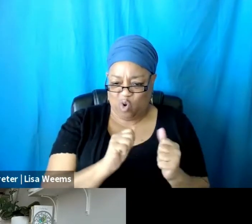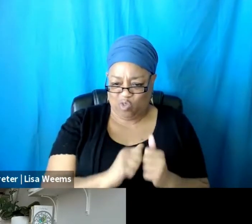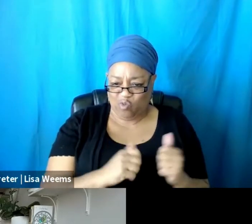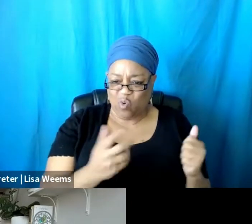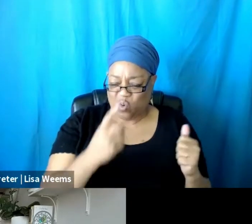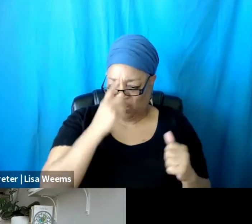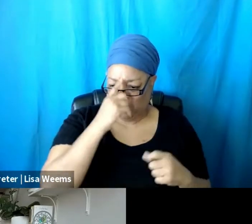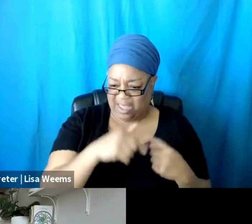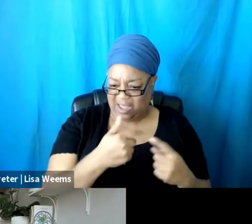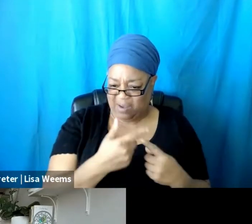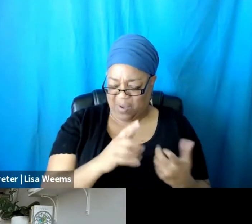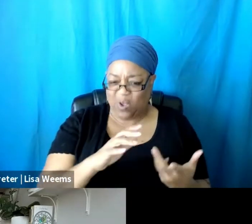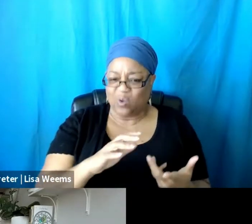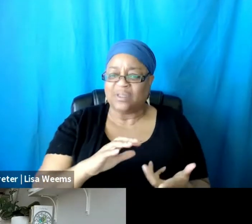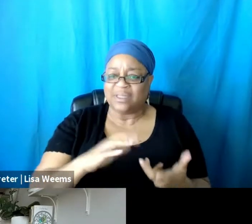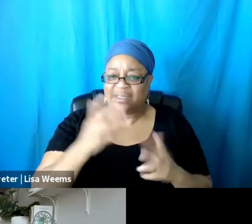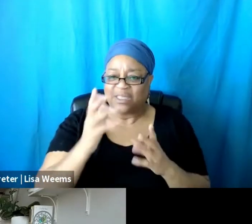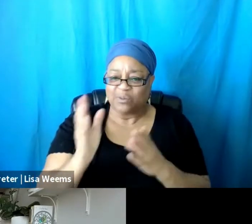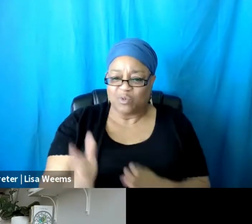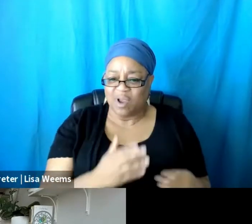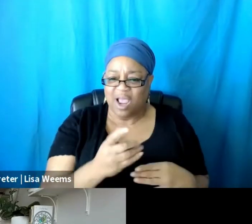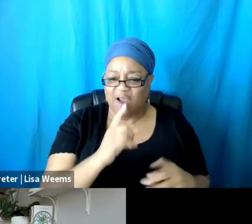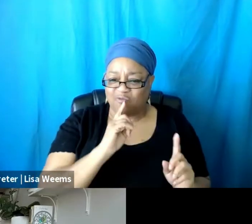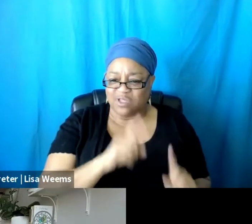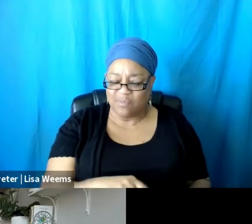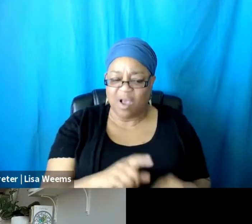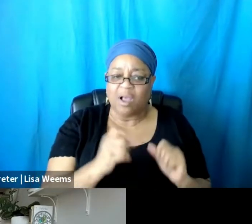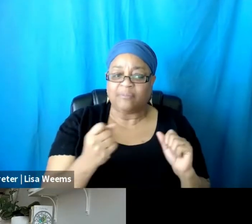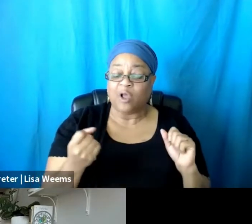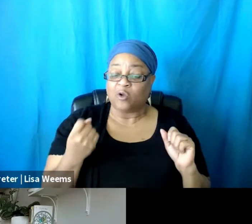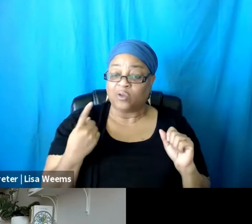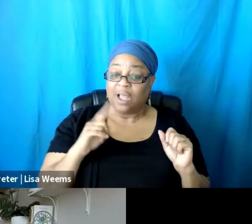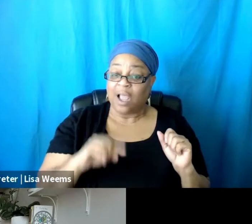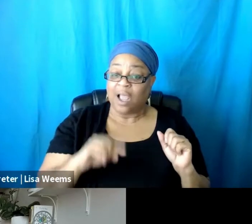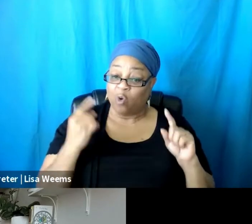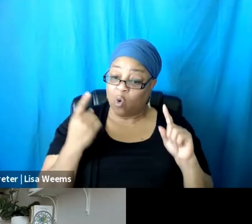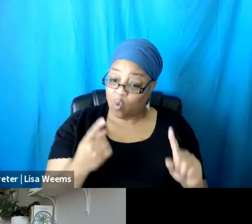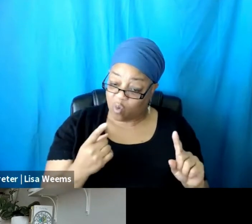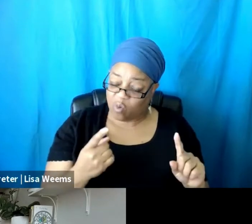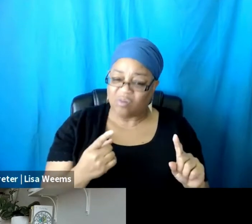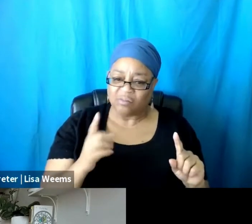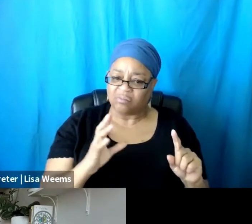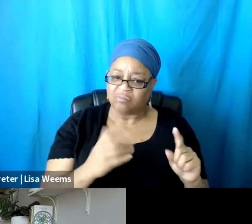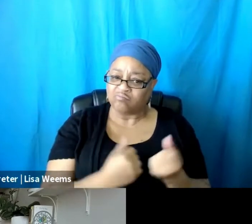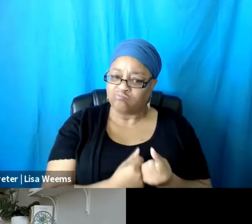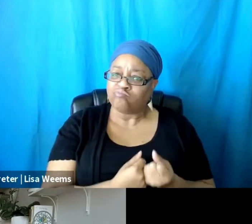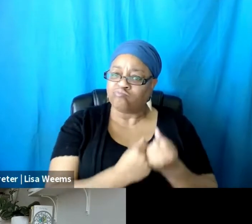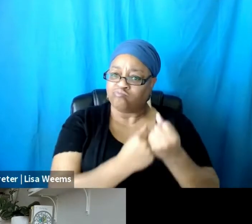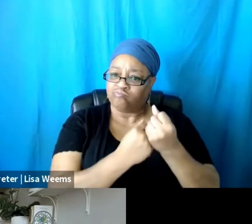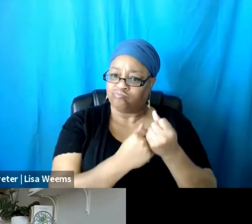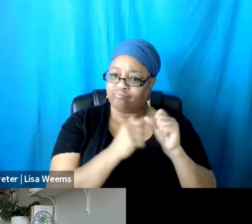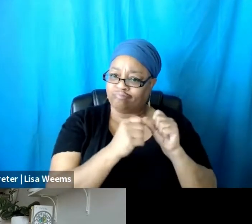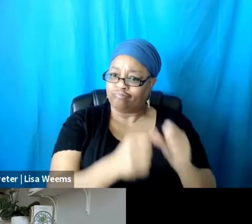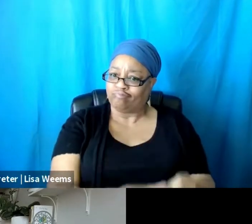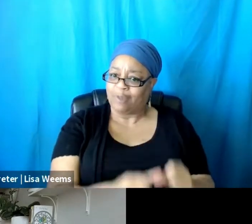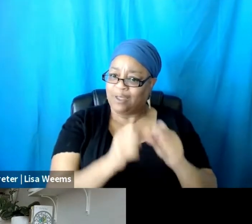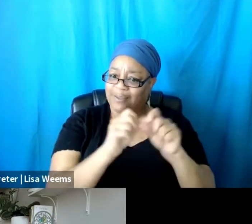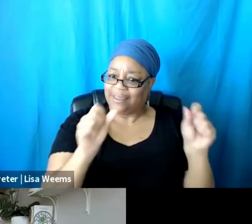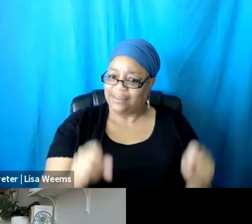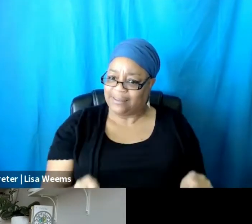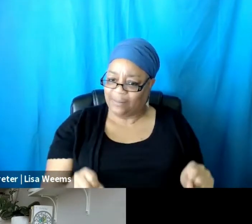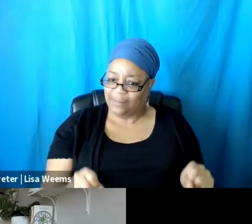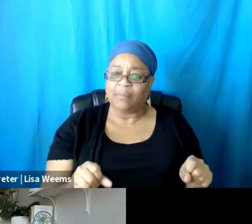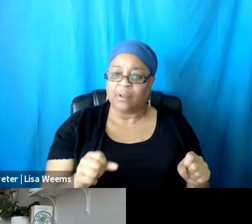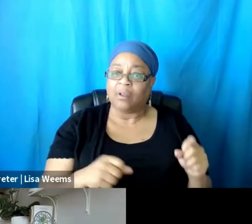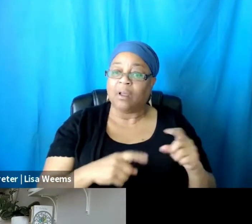response, again, understanding that if our goal is upholding the system, there are various systems that have existing